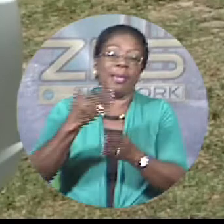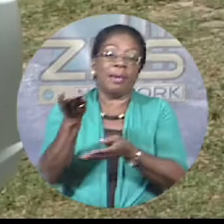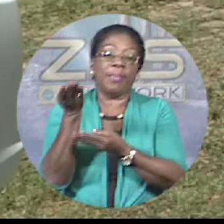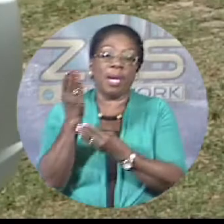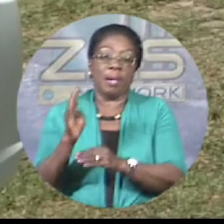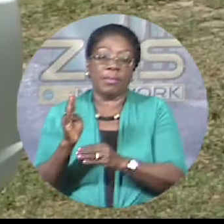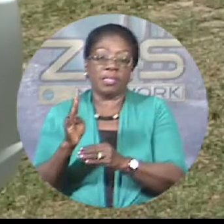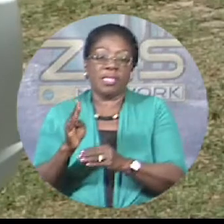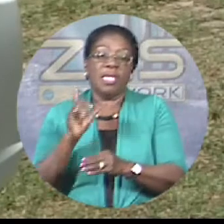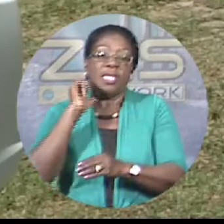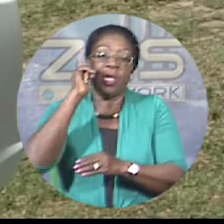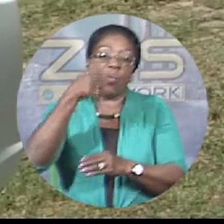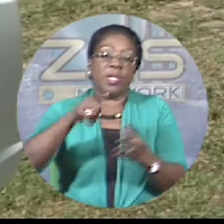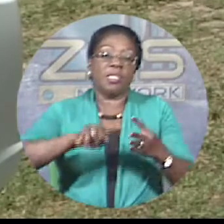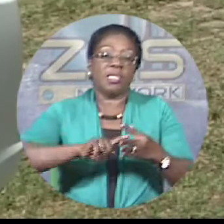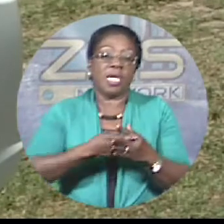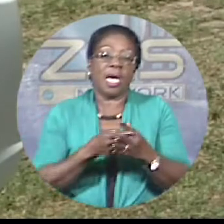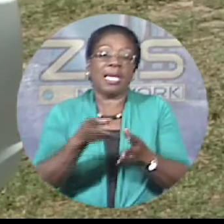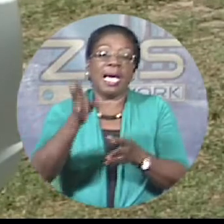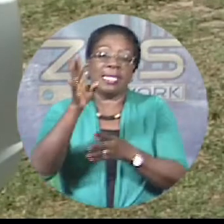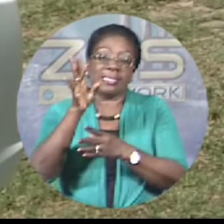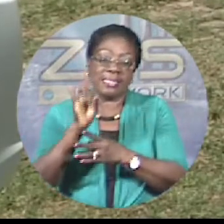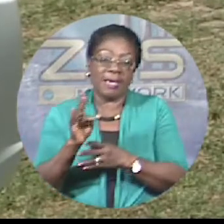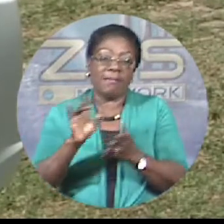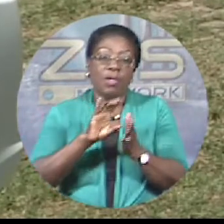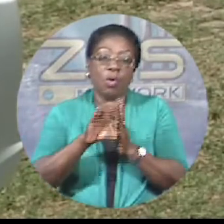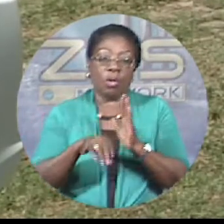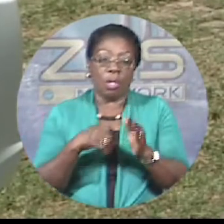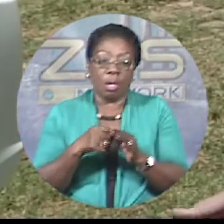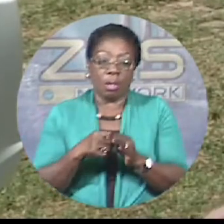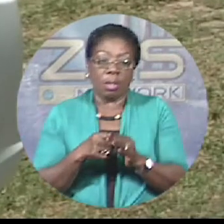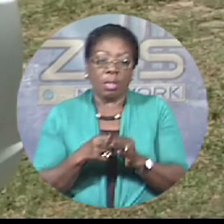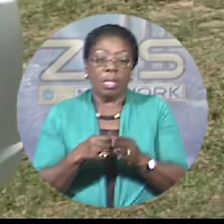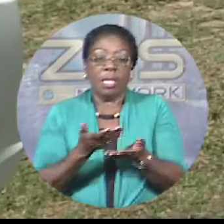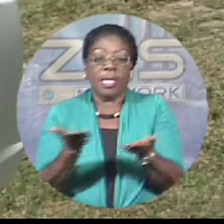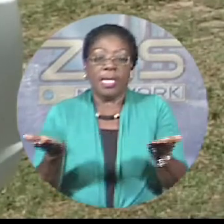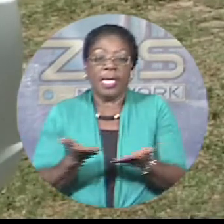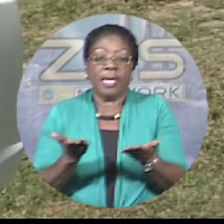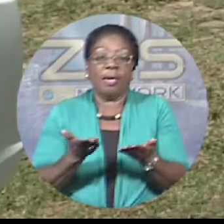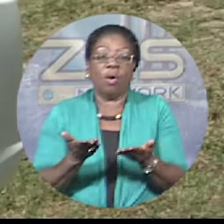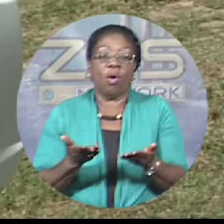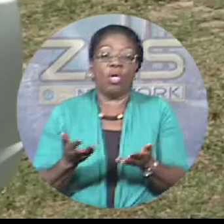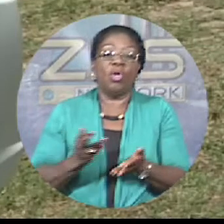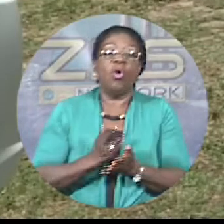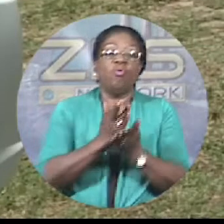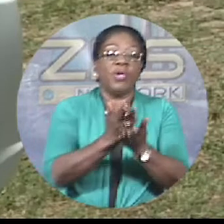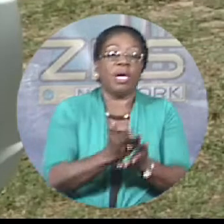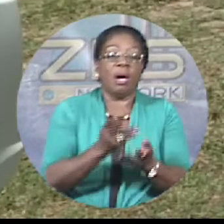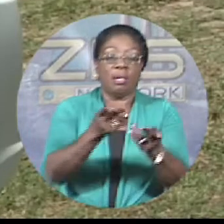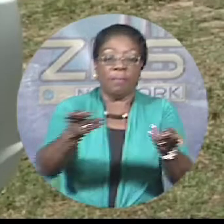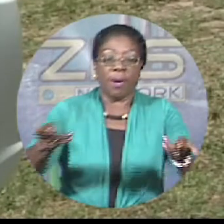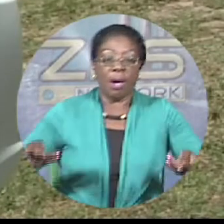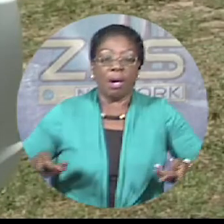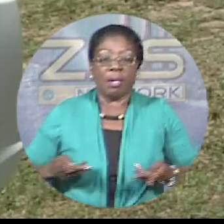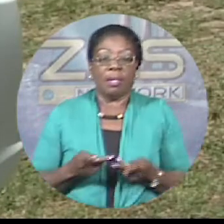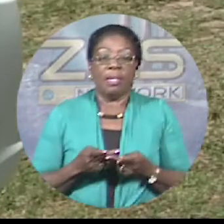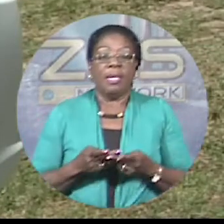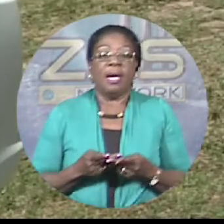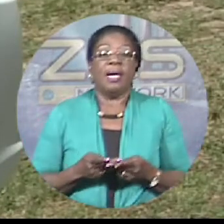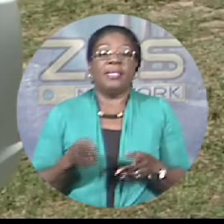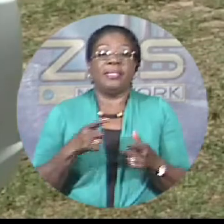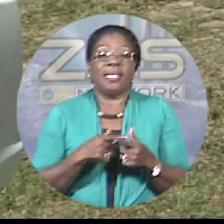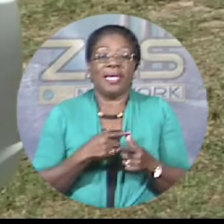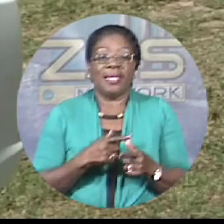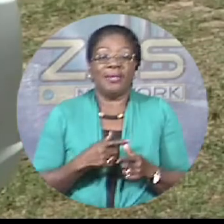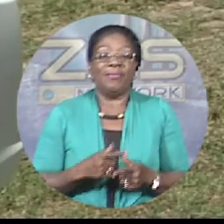kick off at about 7 o'clock and will roll directly into the independence celebration here on Regatta Park. And of course, nothing Bahamian can go on unless we not